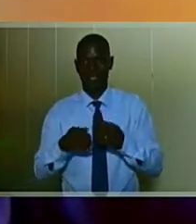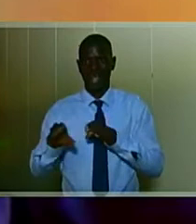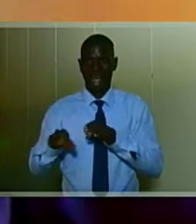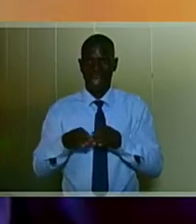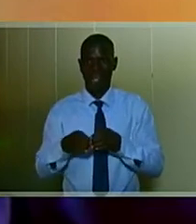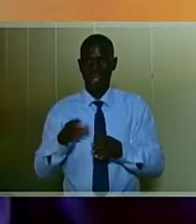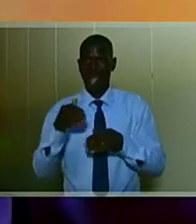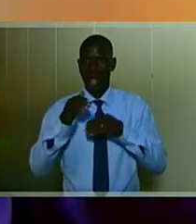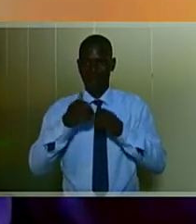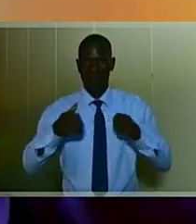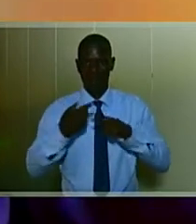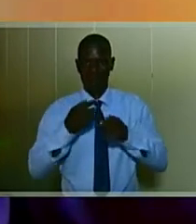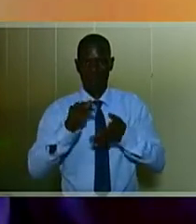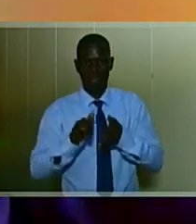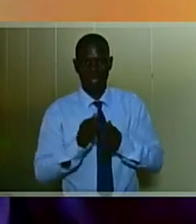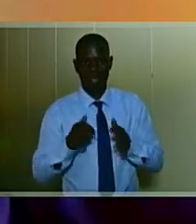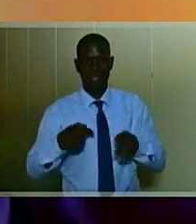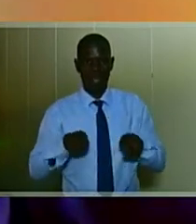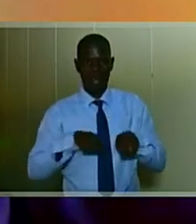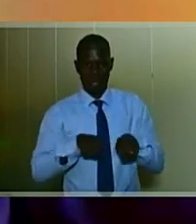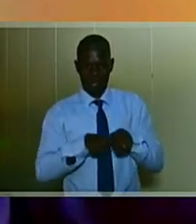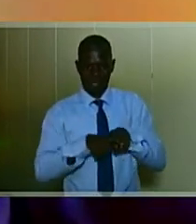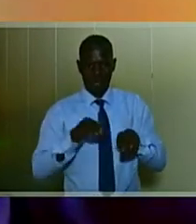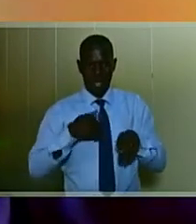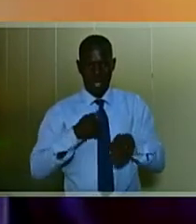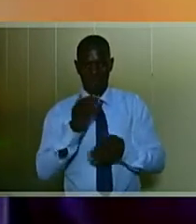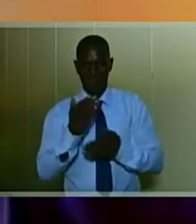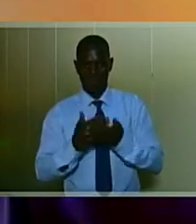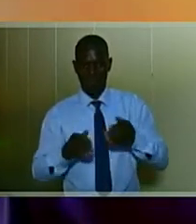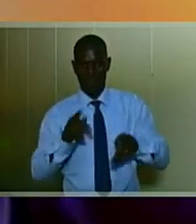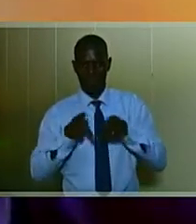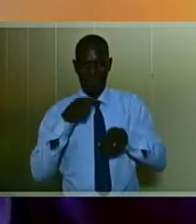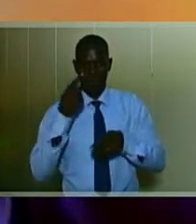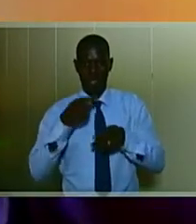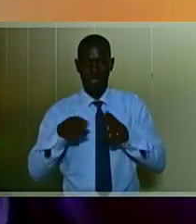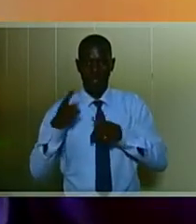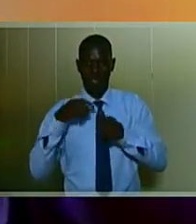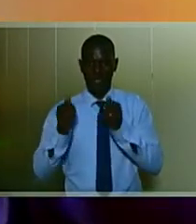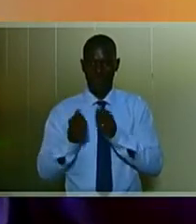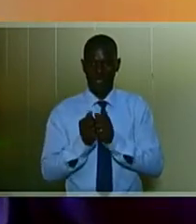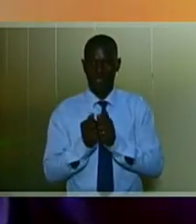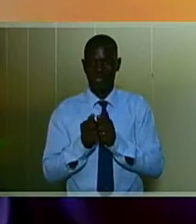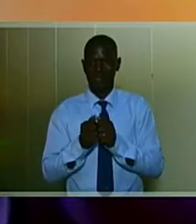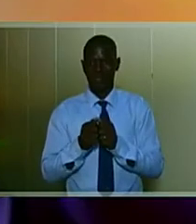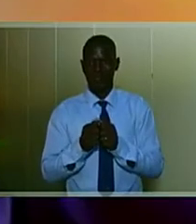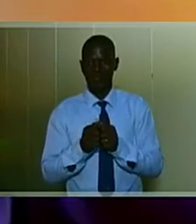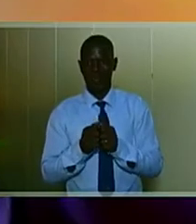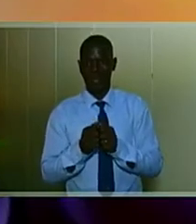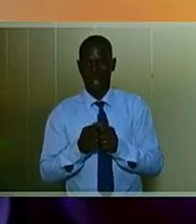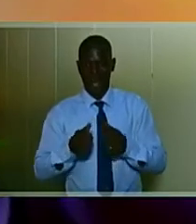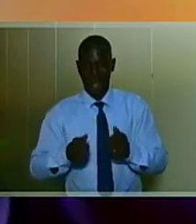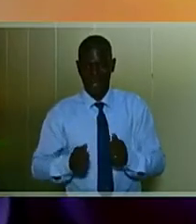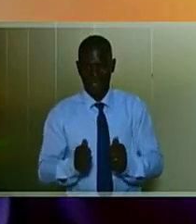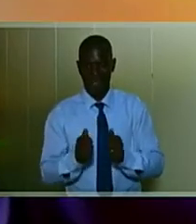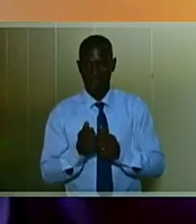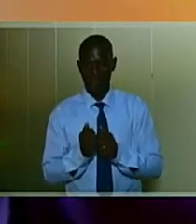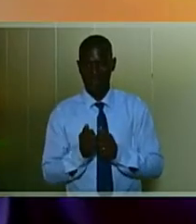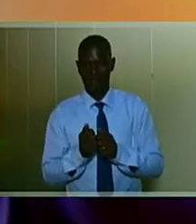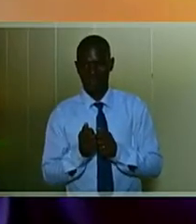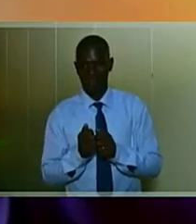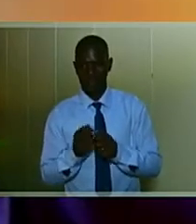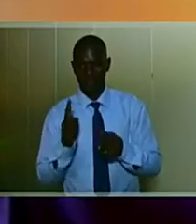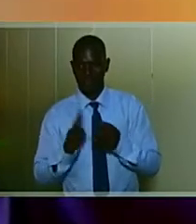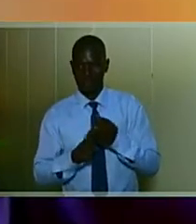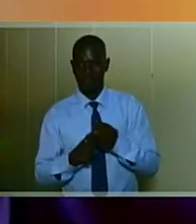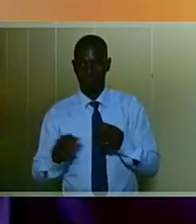also had some people coming up with a conspiracy theory of an attempt to frustrate